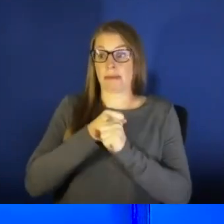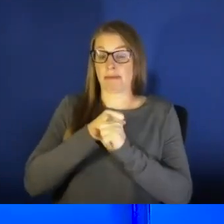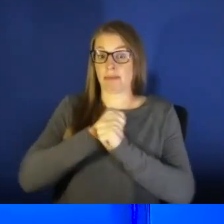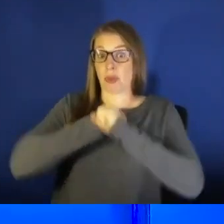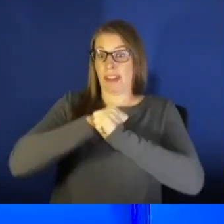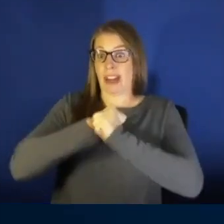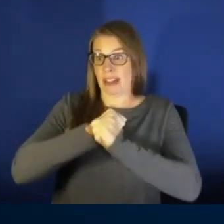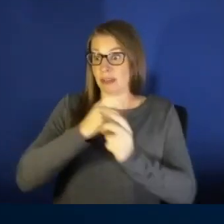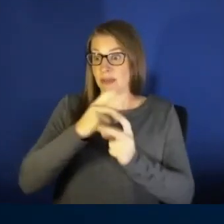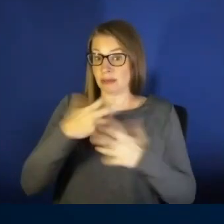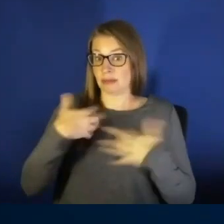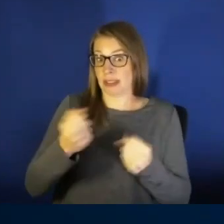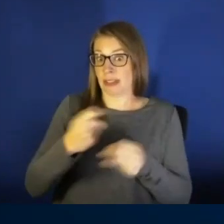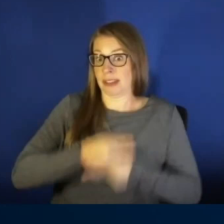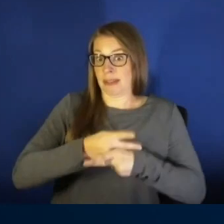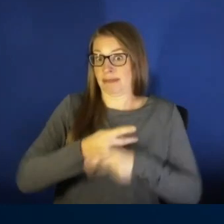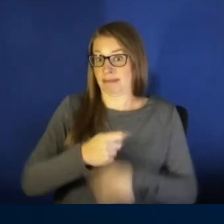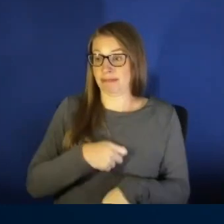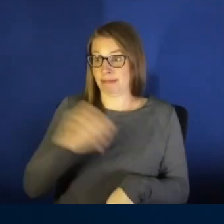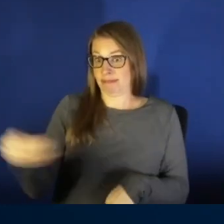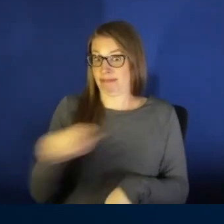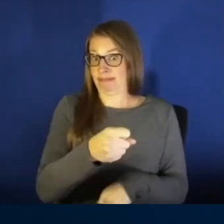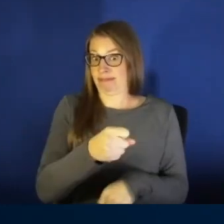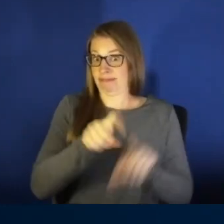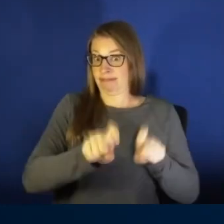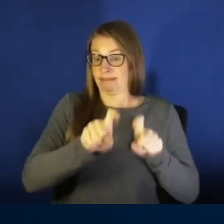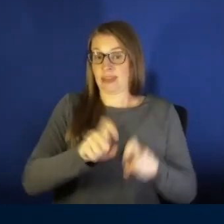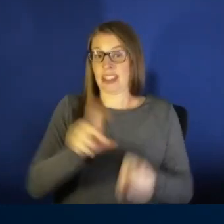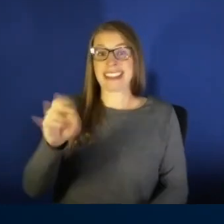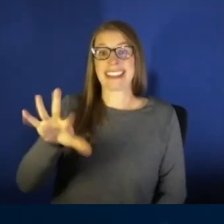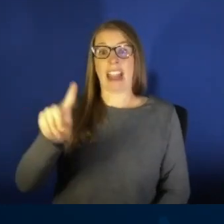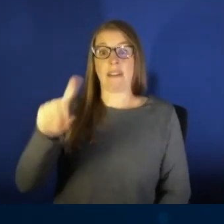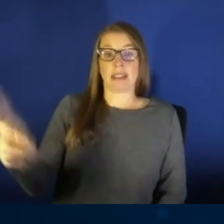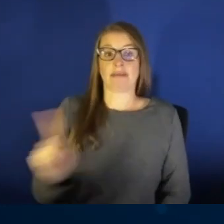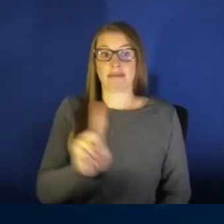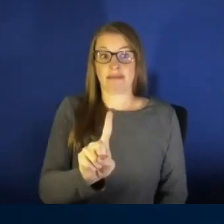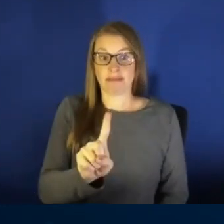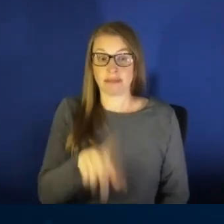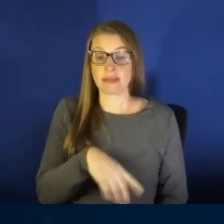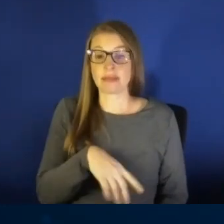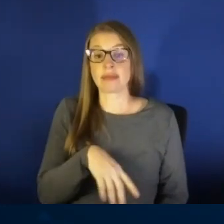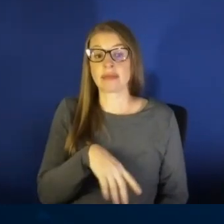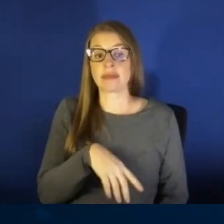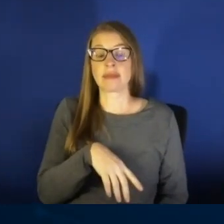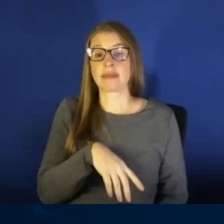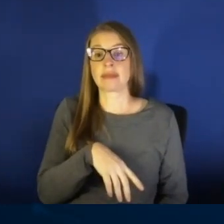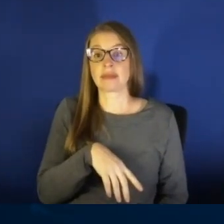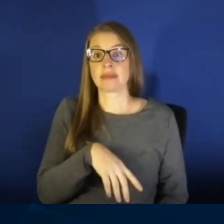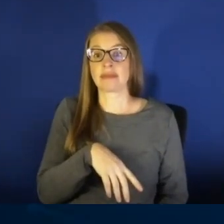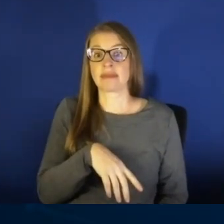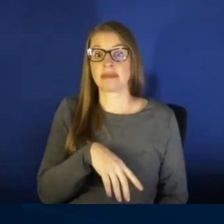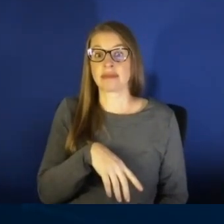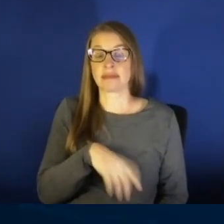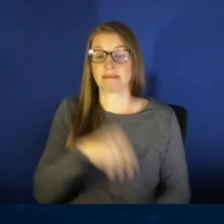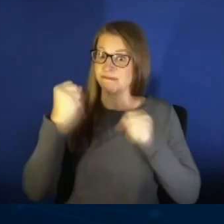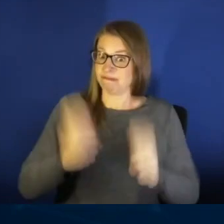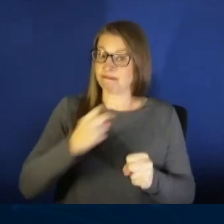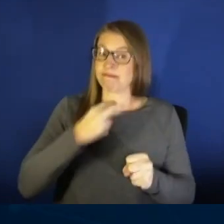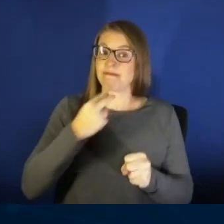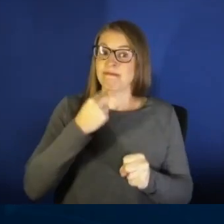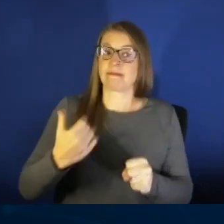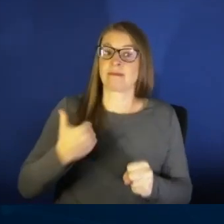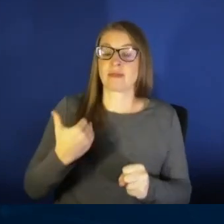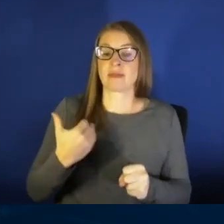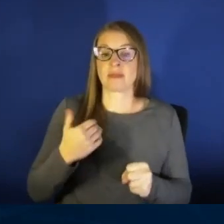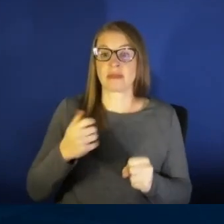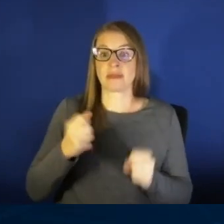screened. David, let's bring you back in here. And you said it. You said you have a big voice and you have all these people that